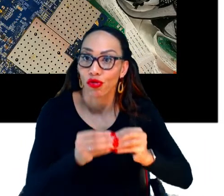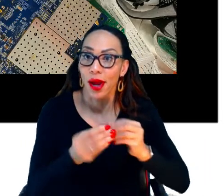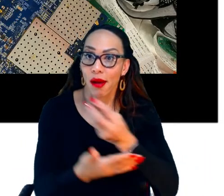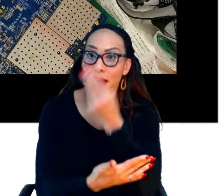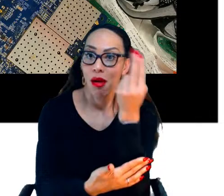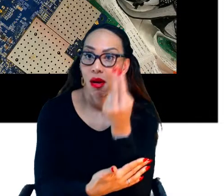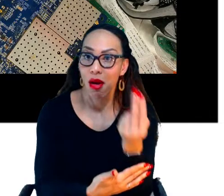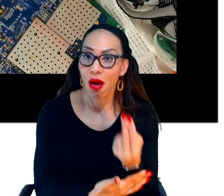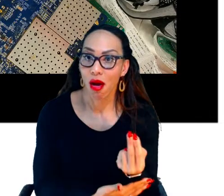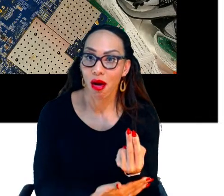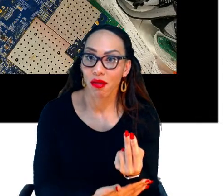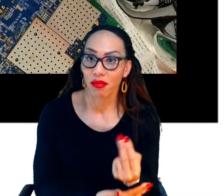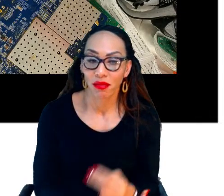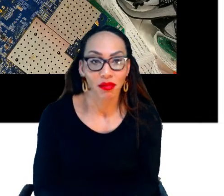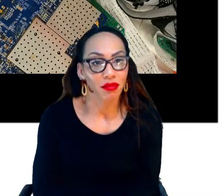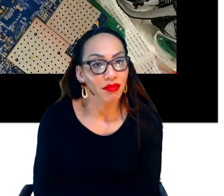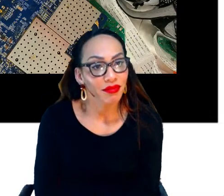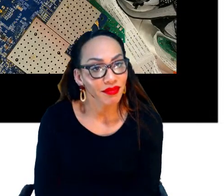thing there. So,